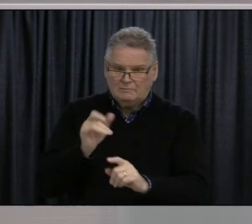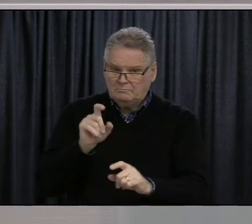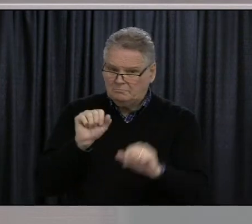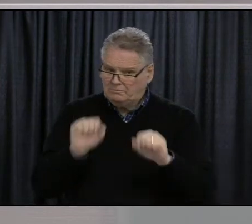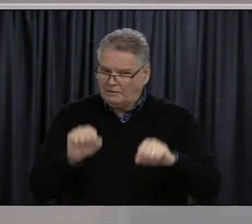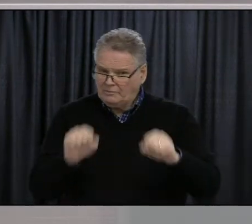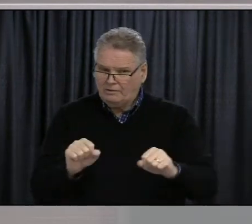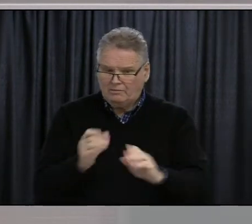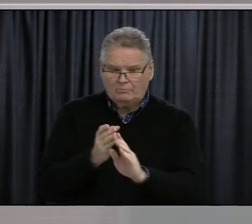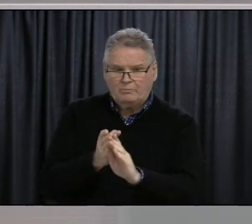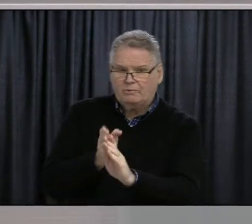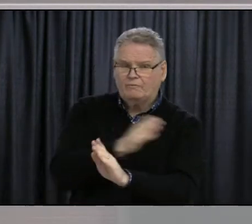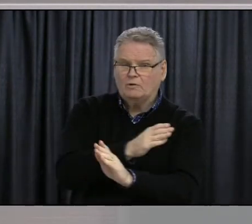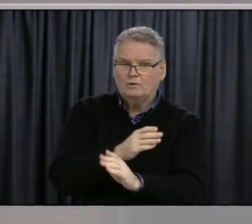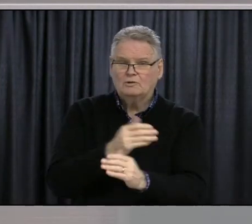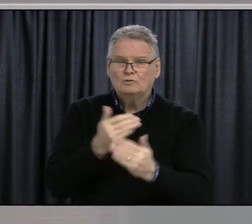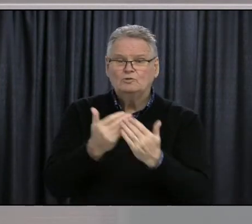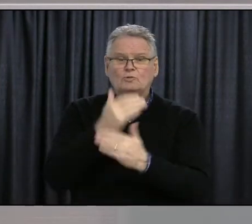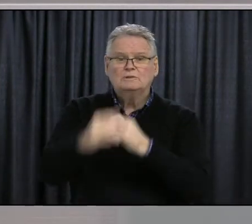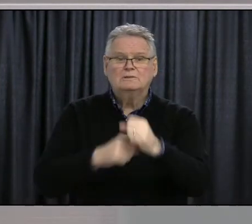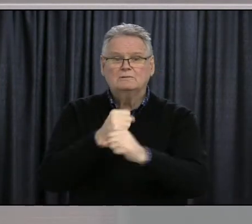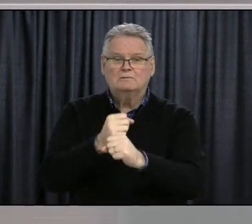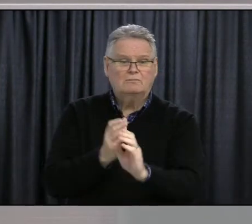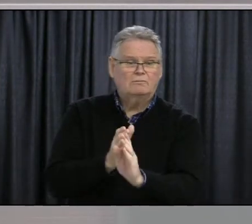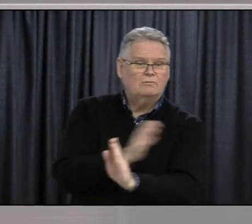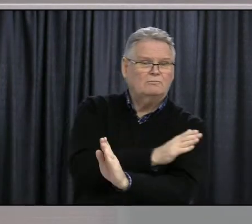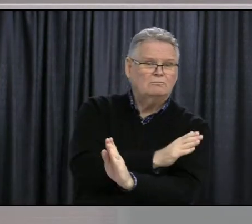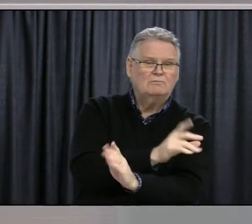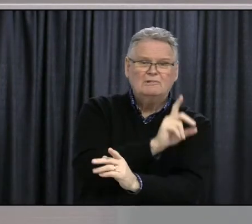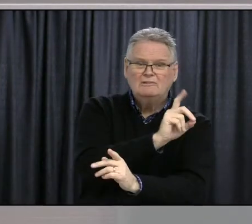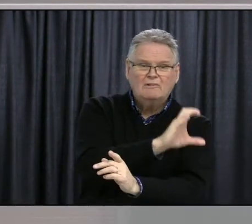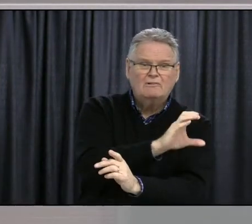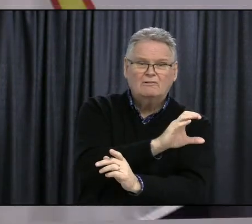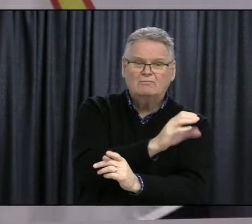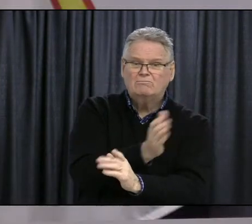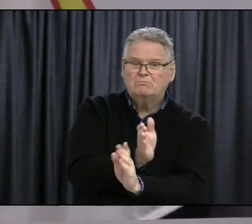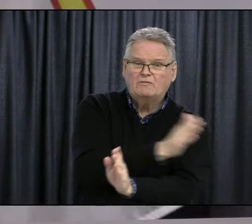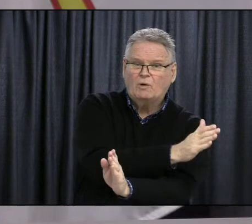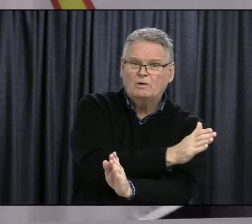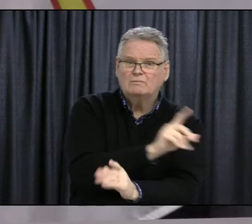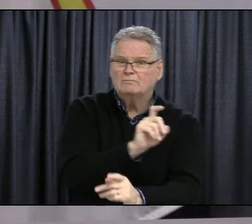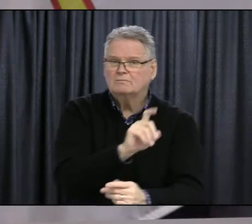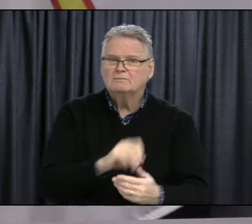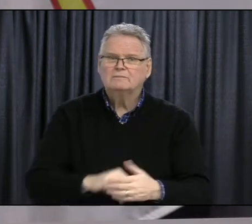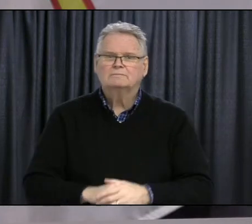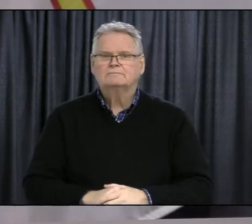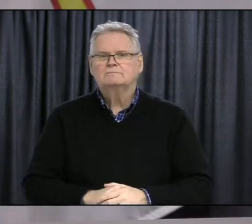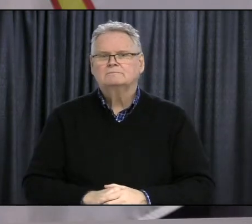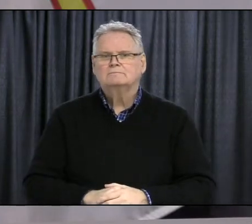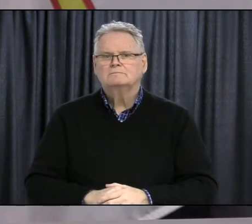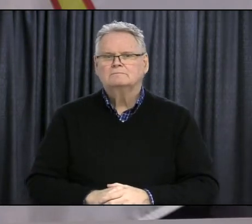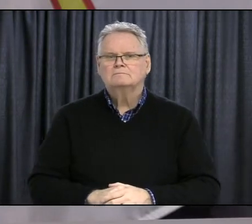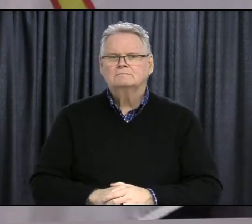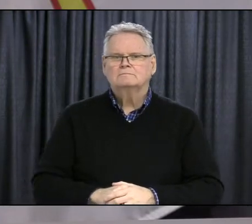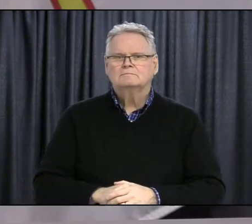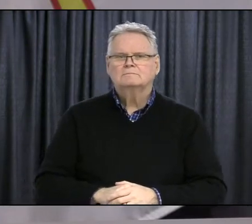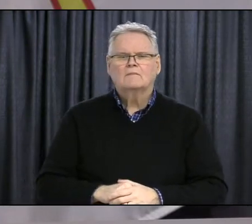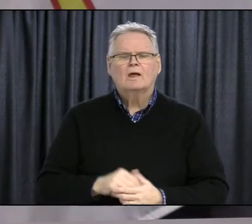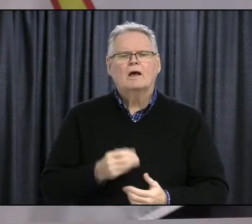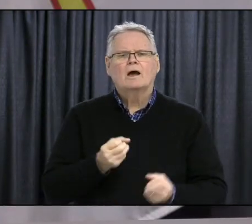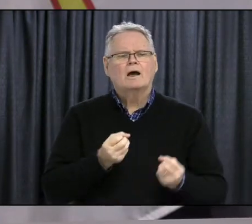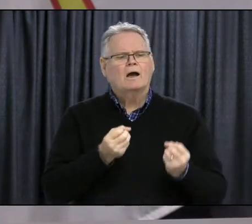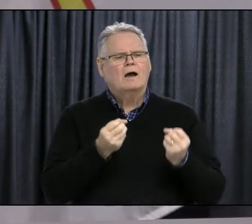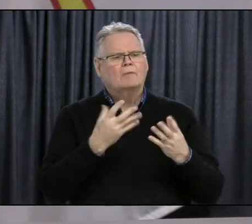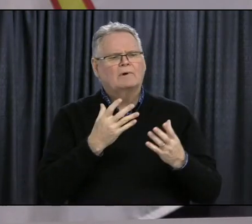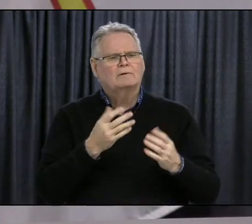date, and do you anticipate a significant amount more left to test? Yes, so there have been quite a number of tests. I